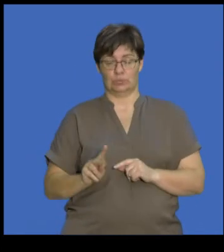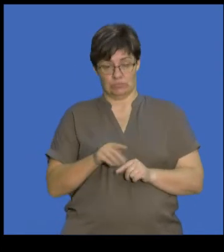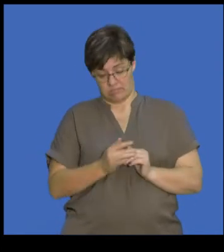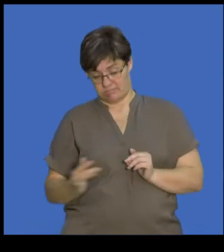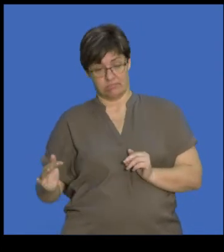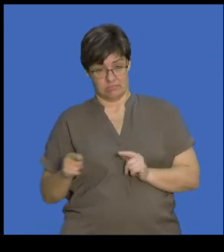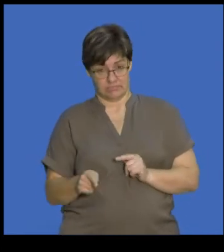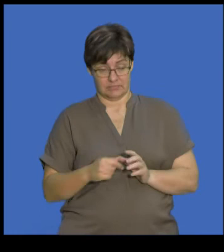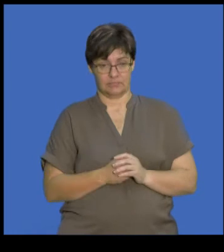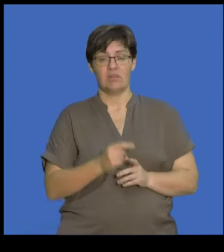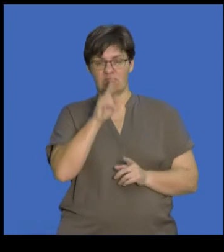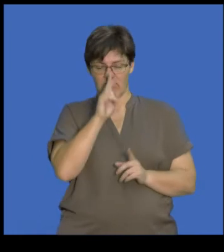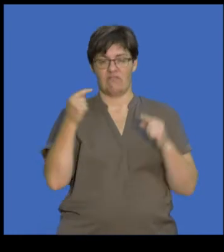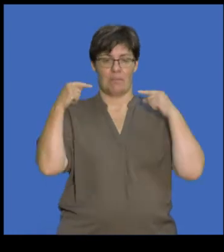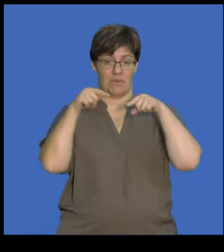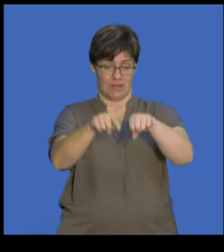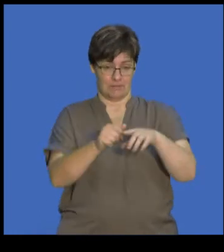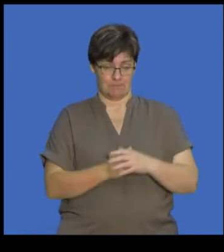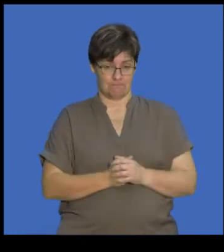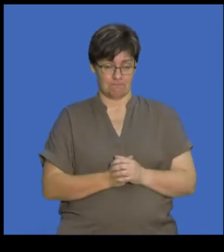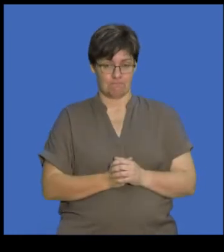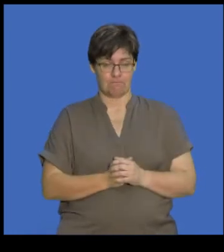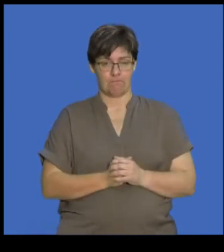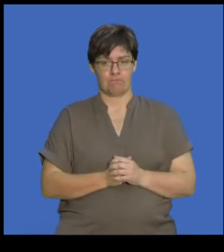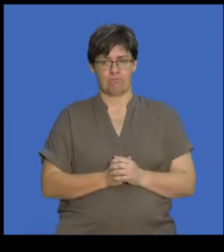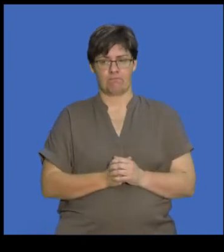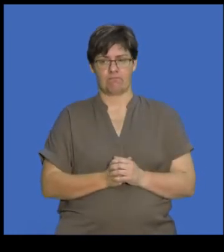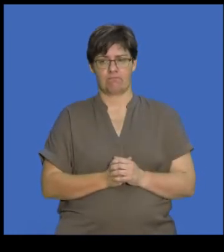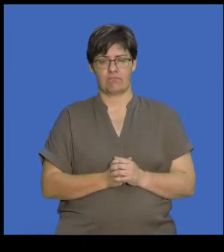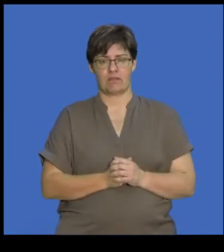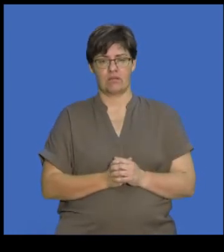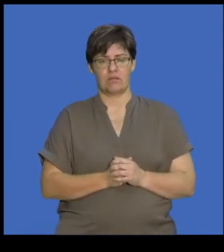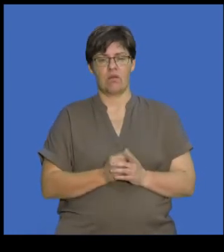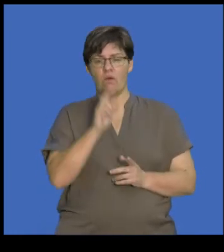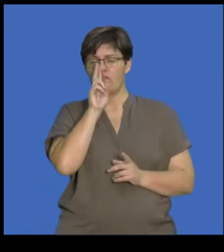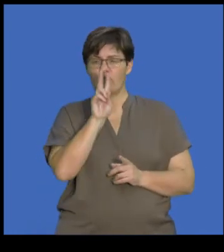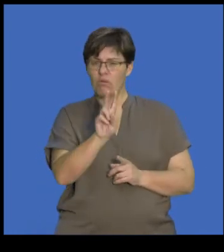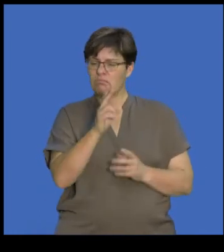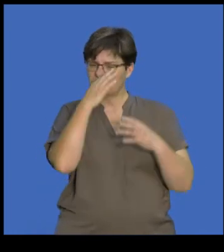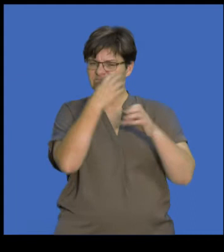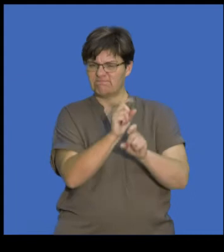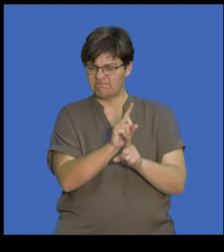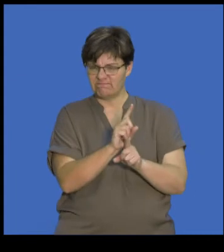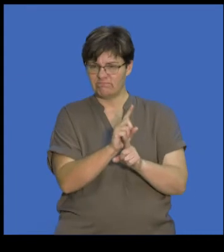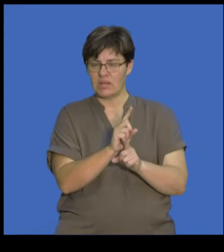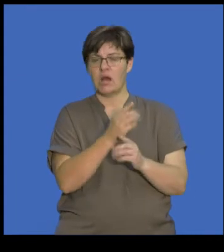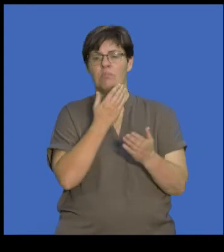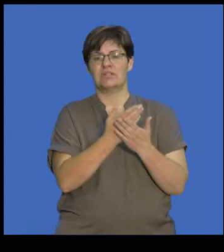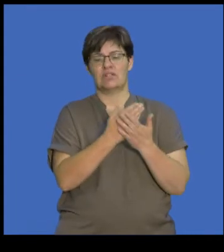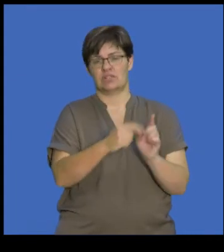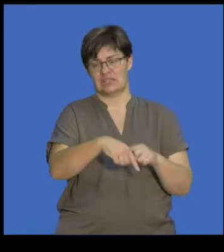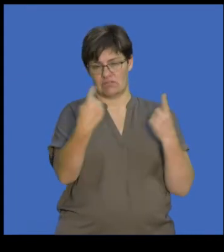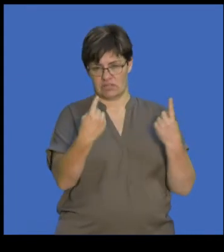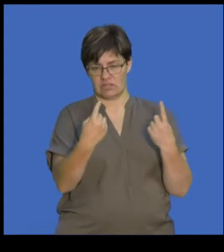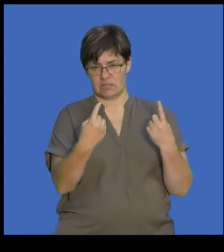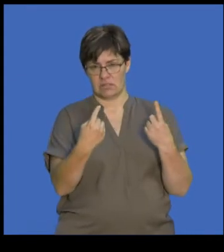is concerned, okay? Now we focus our attention on the relationship between potential difference across a resistor,